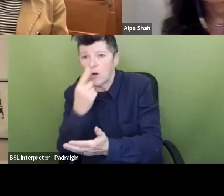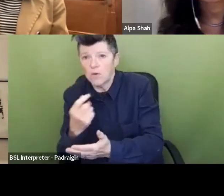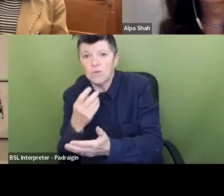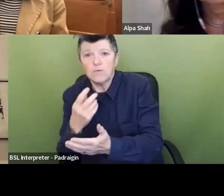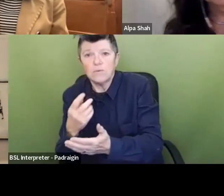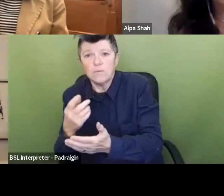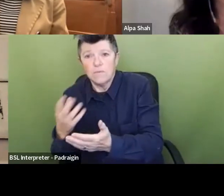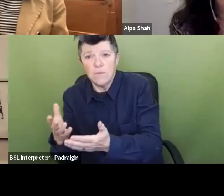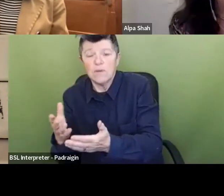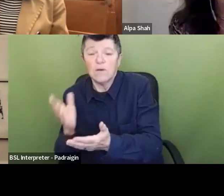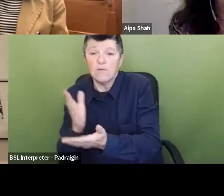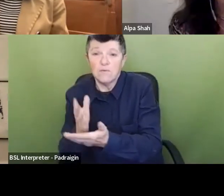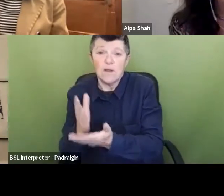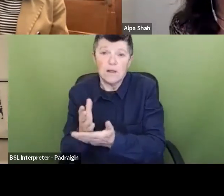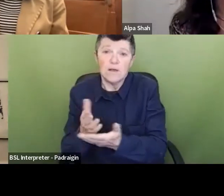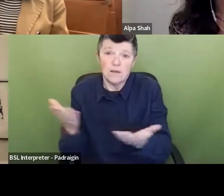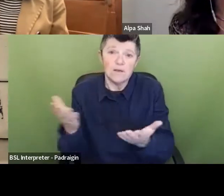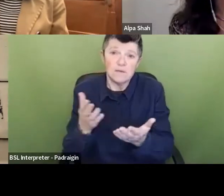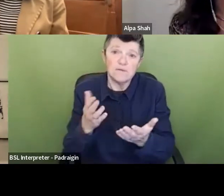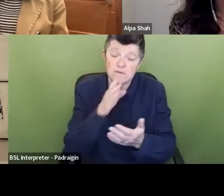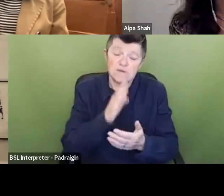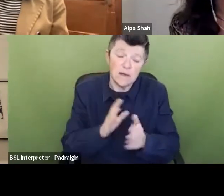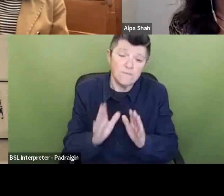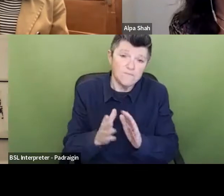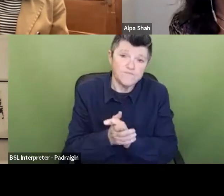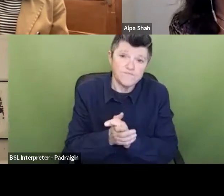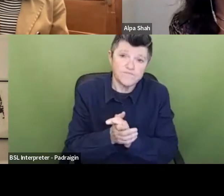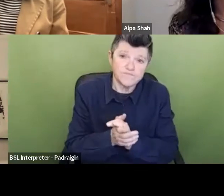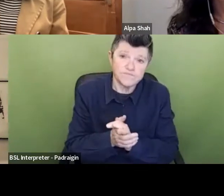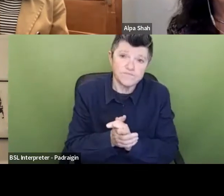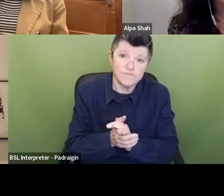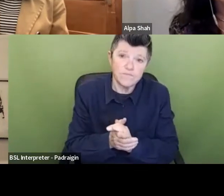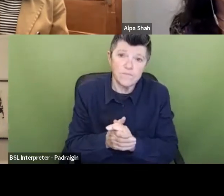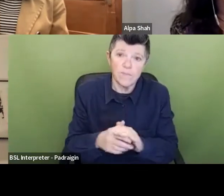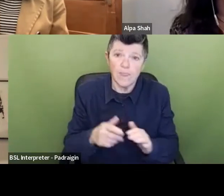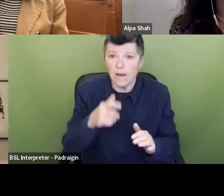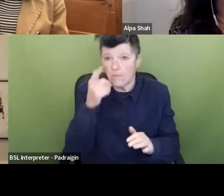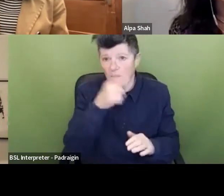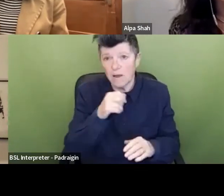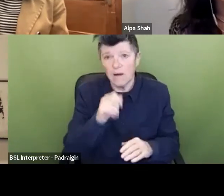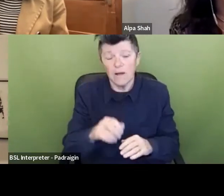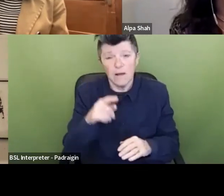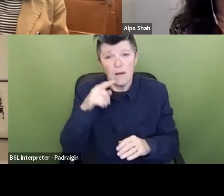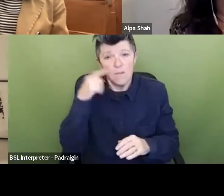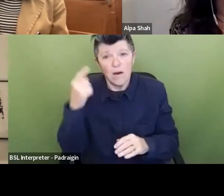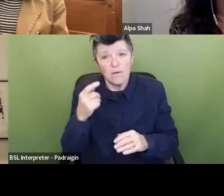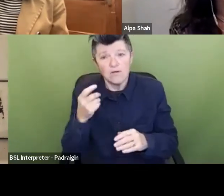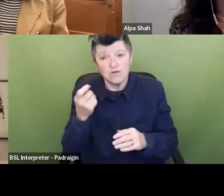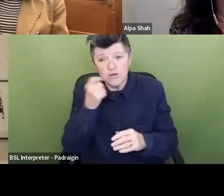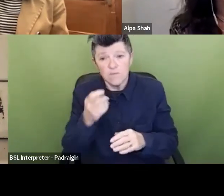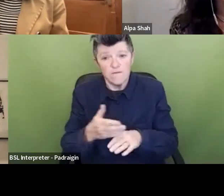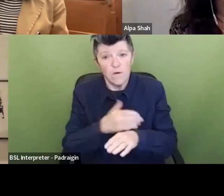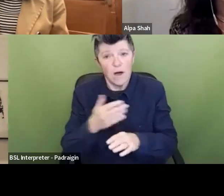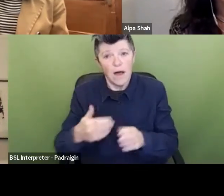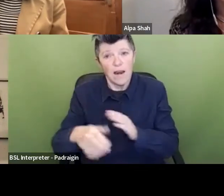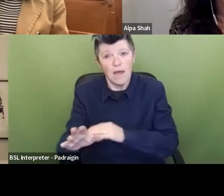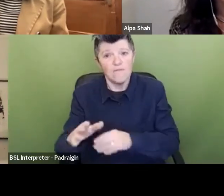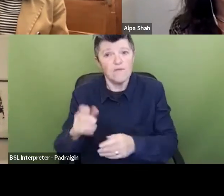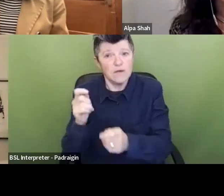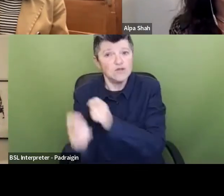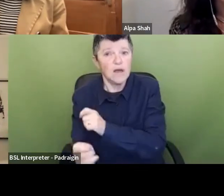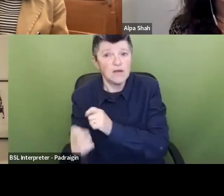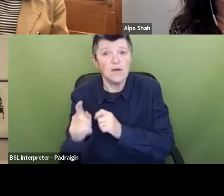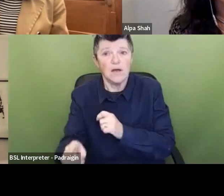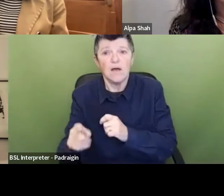absurd. Fortunately, the Paris setup shifted just after I left the city, and they did open the first